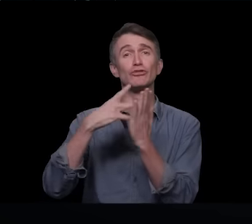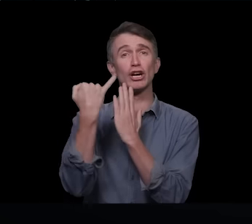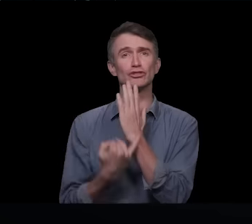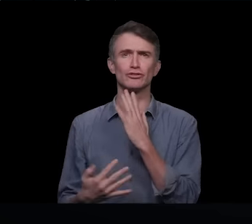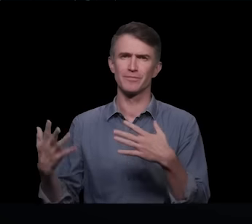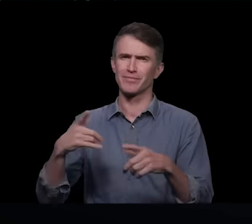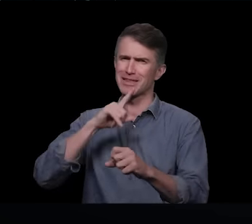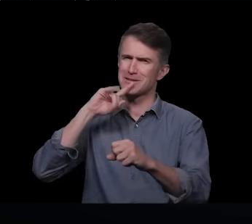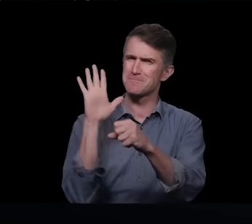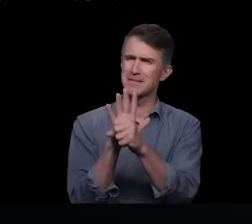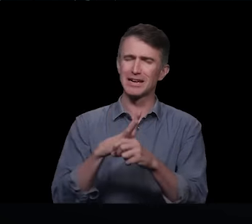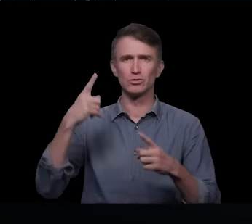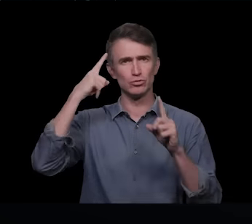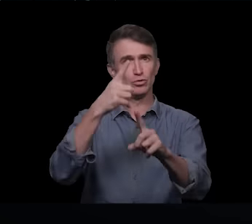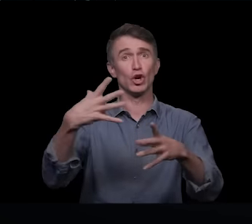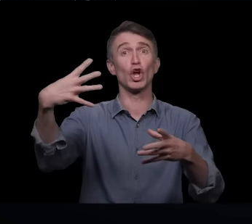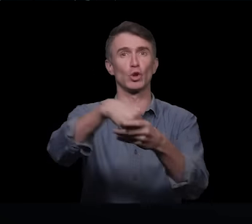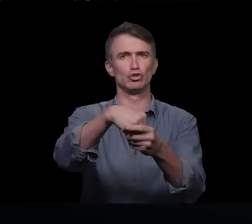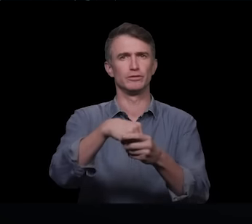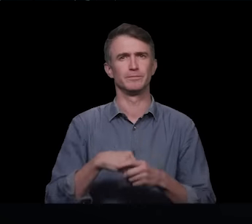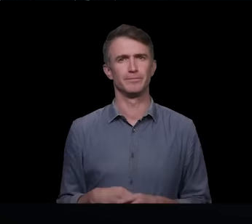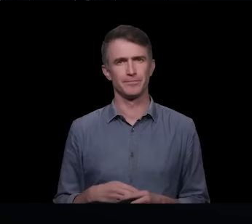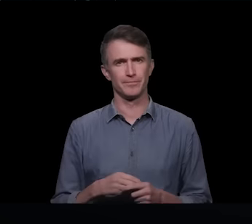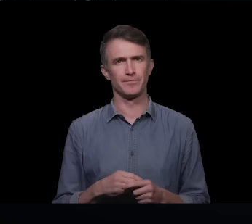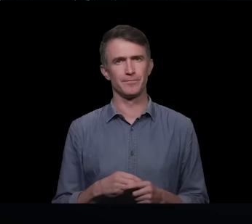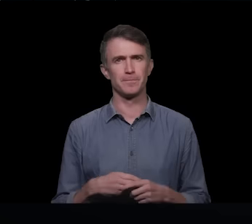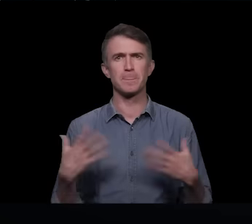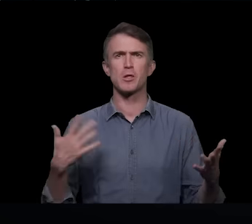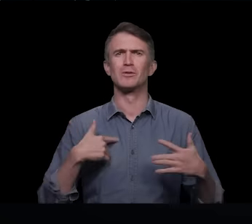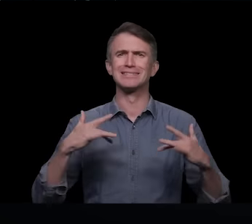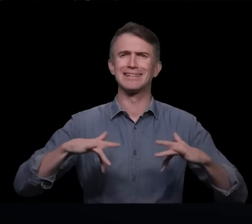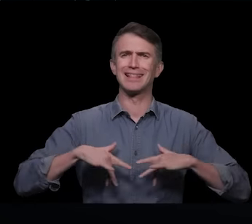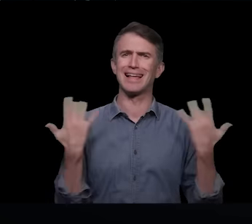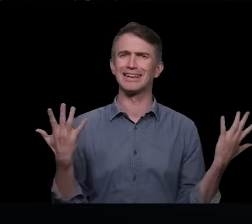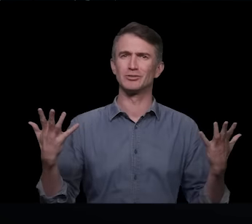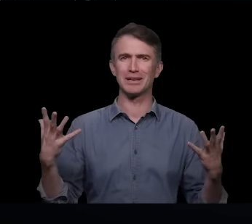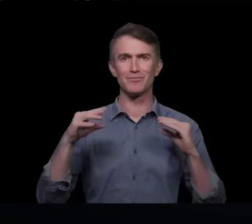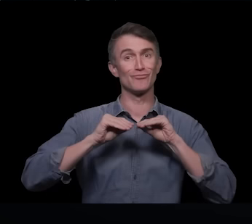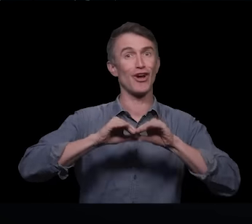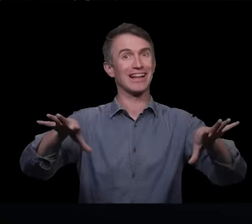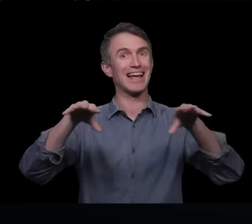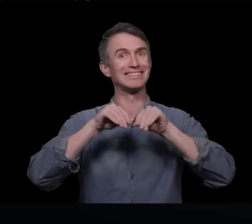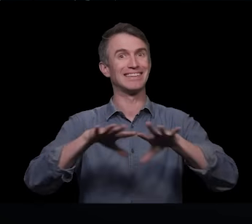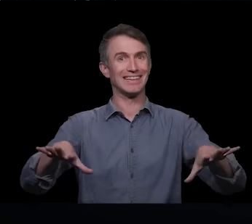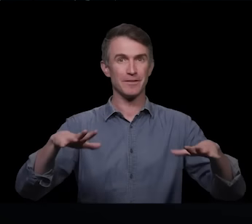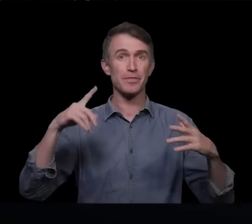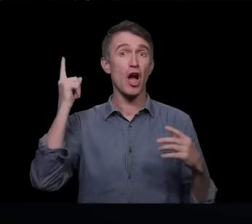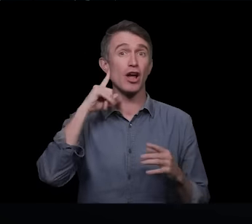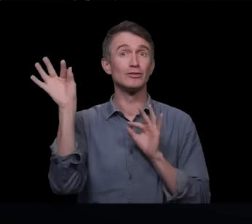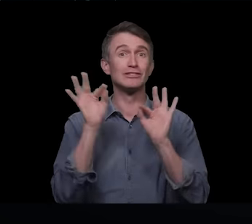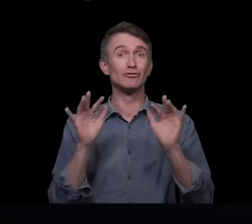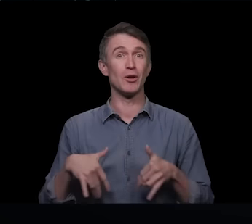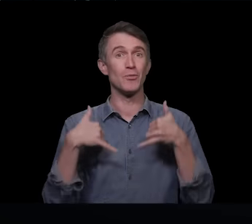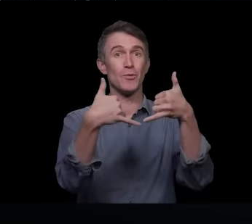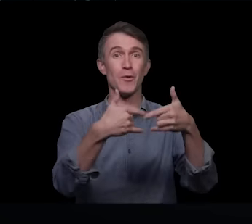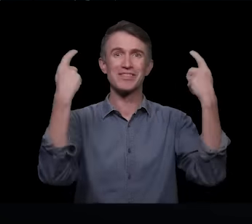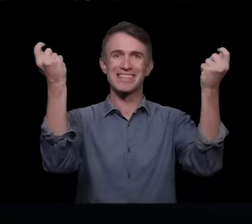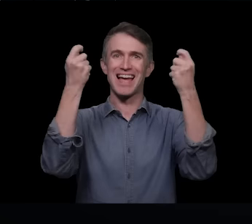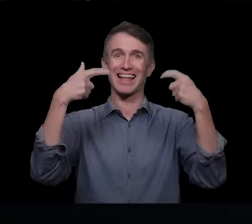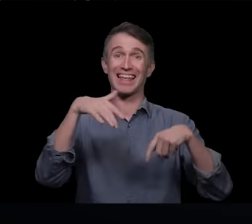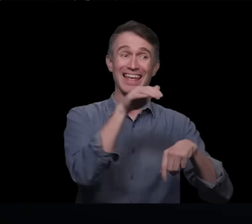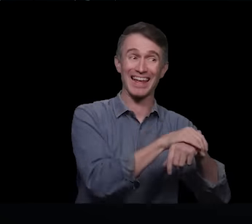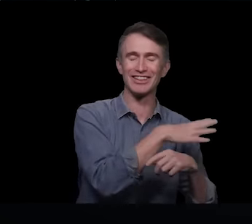The American Council of the Blind and the Audio Description Project are committed to inclusion. We are delighted